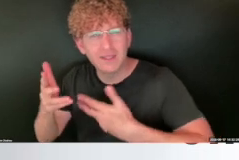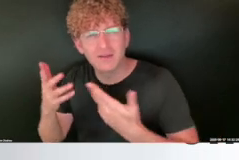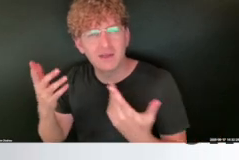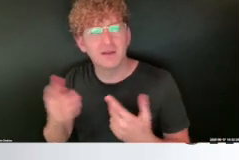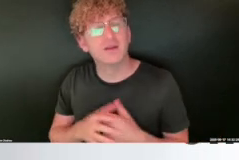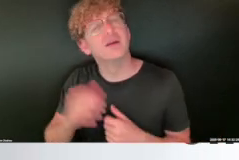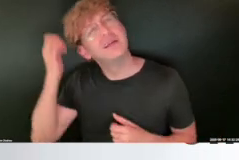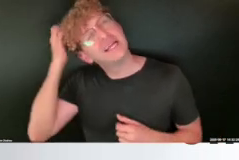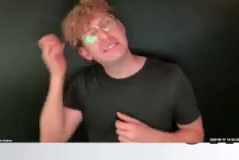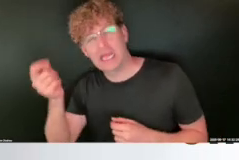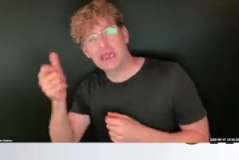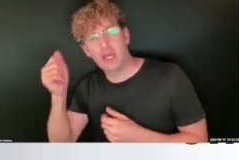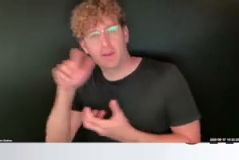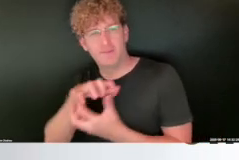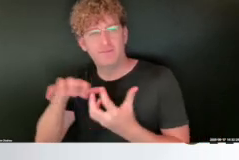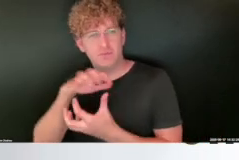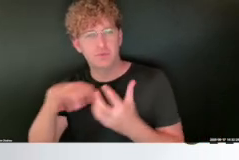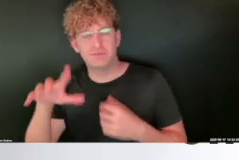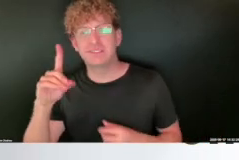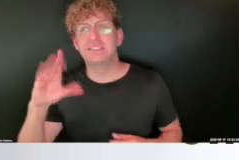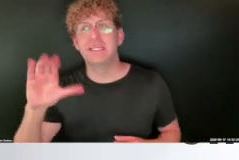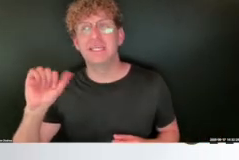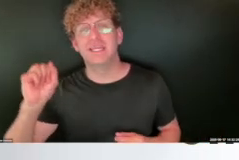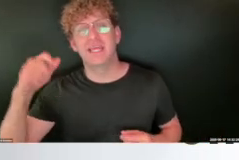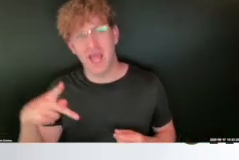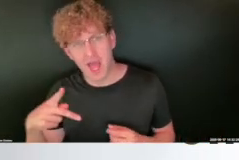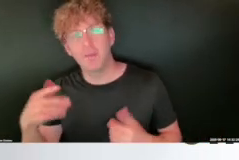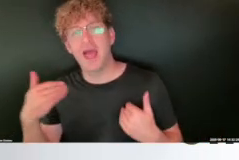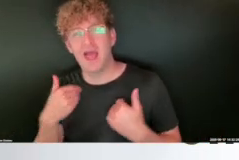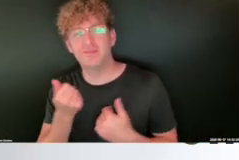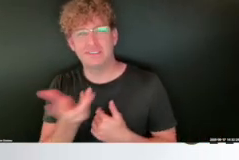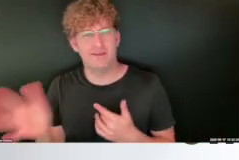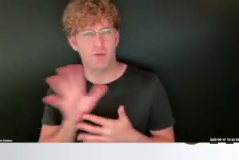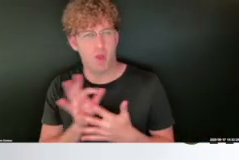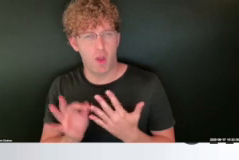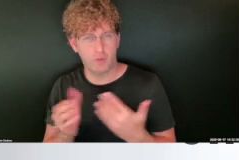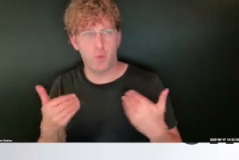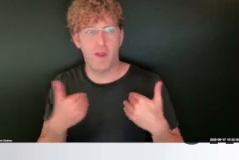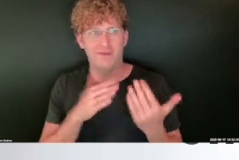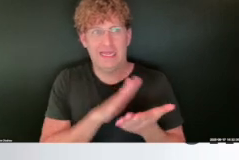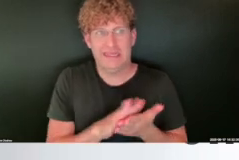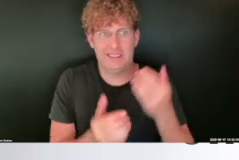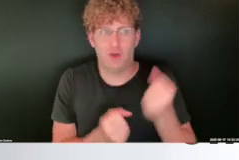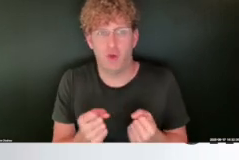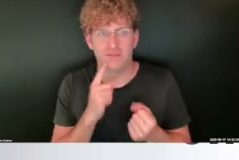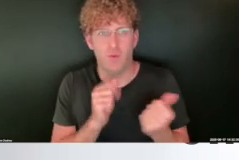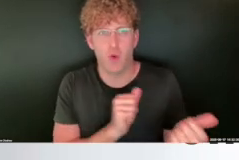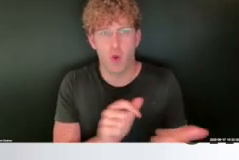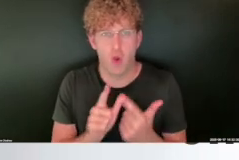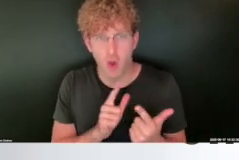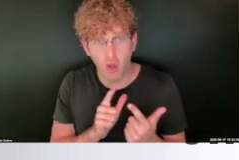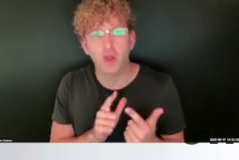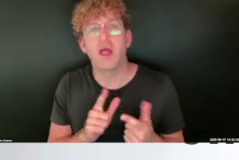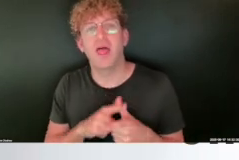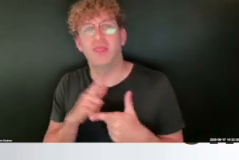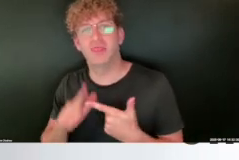has several options. So there is a Clean Cars for All arm of DCAP, and then also a finance